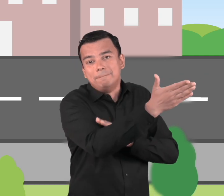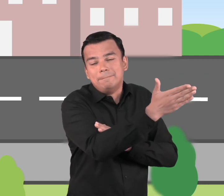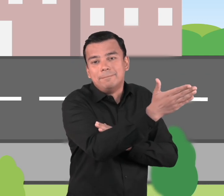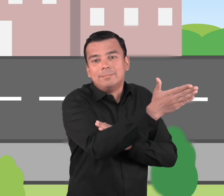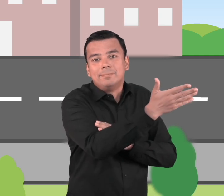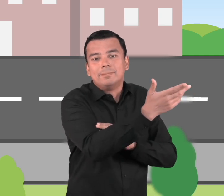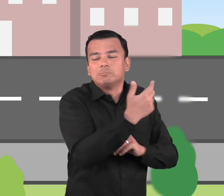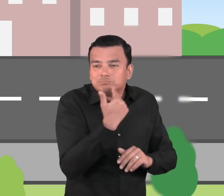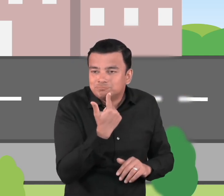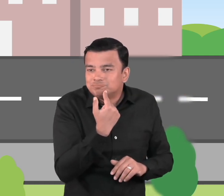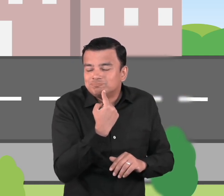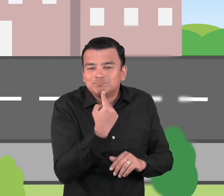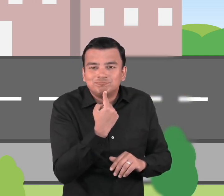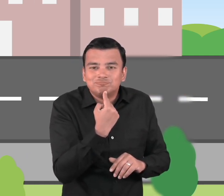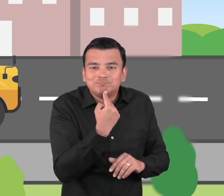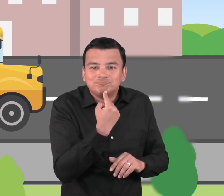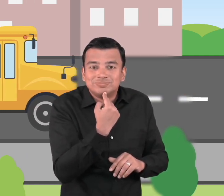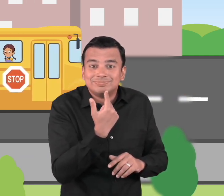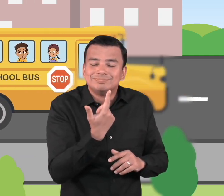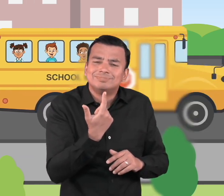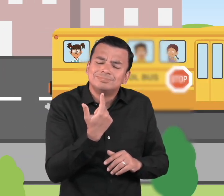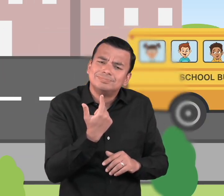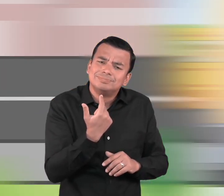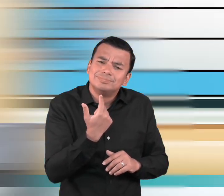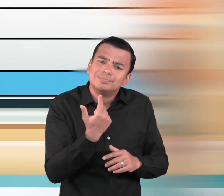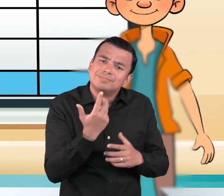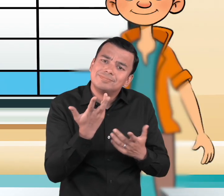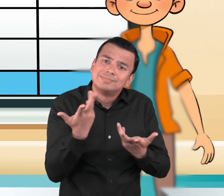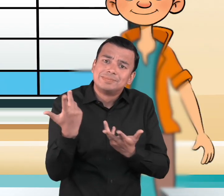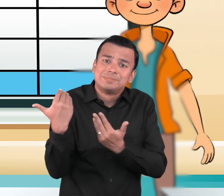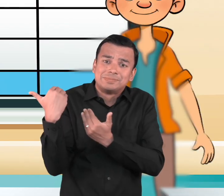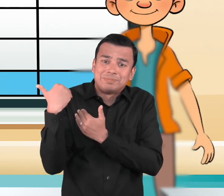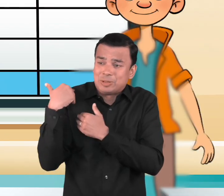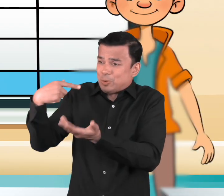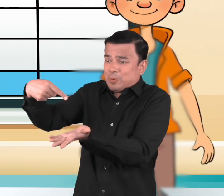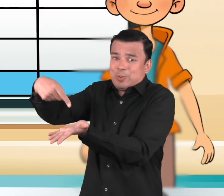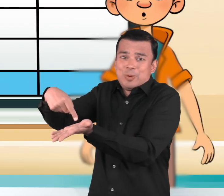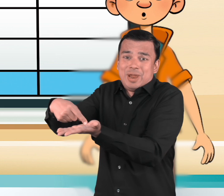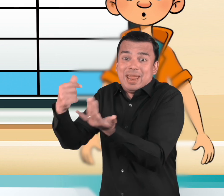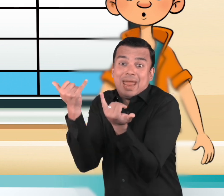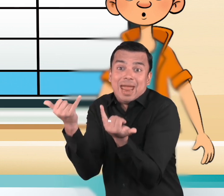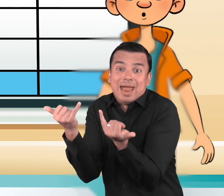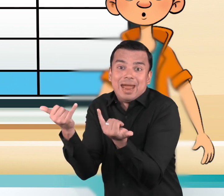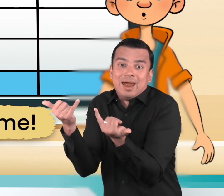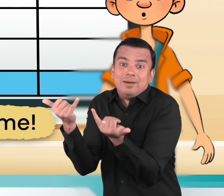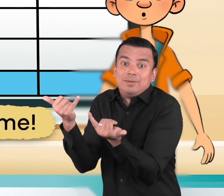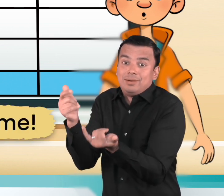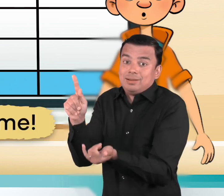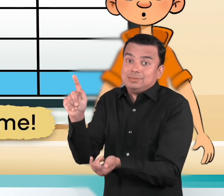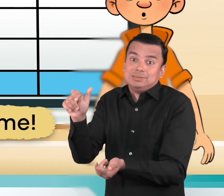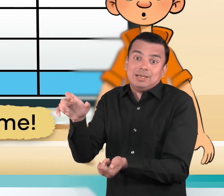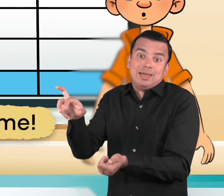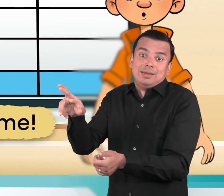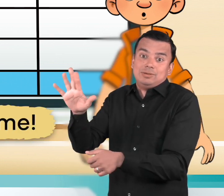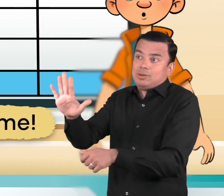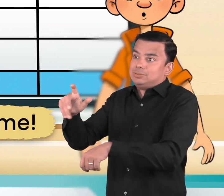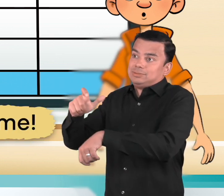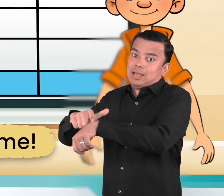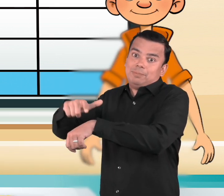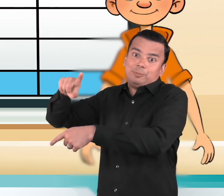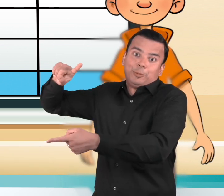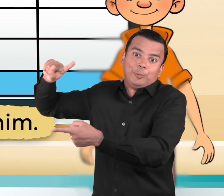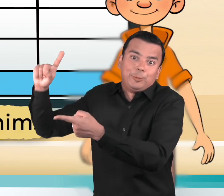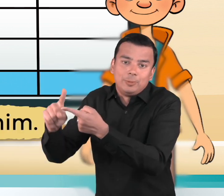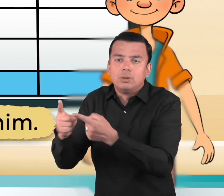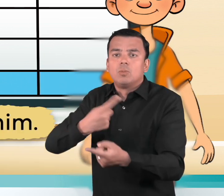are on a field trip. What a bummer! Since the assignment is due today, Tyler is running out of